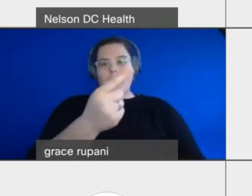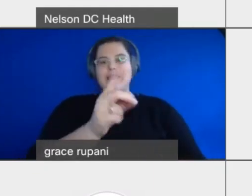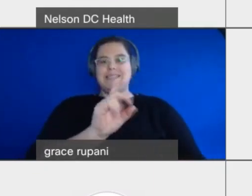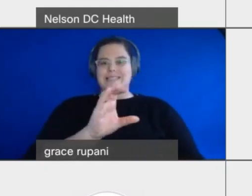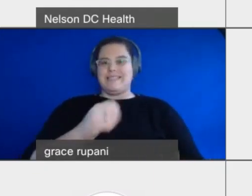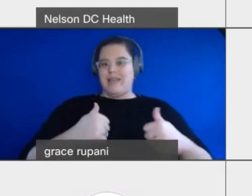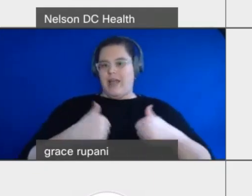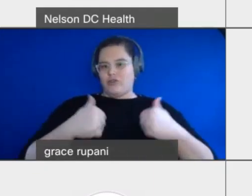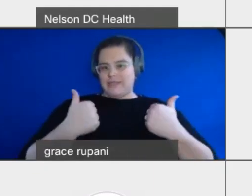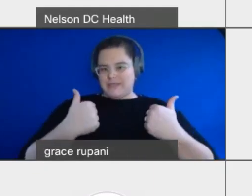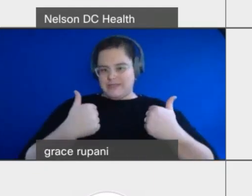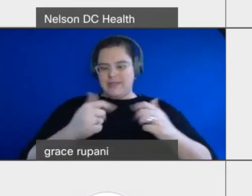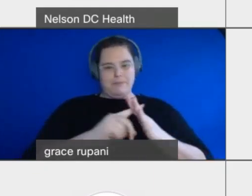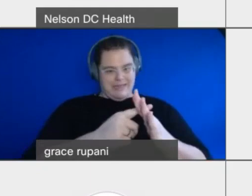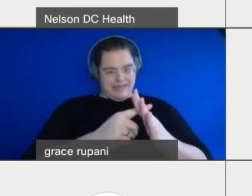was